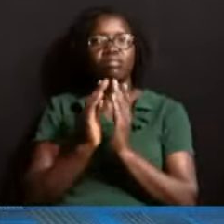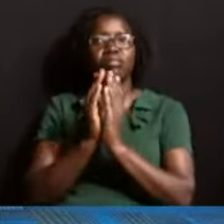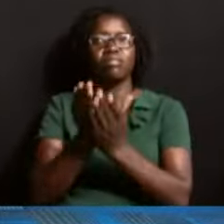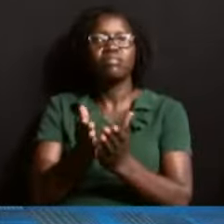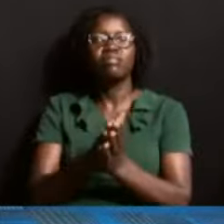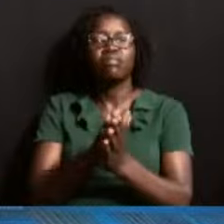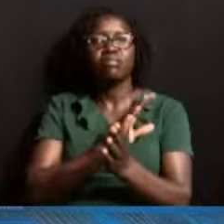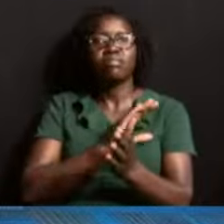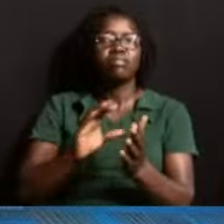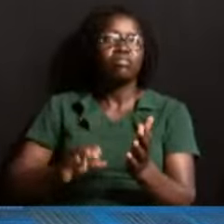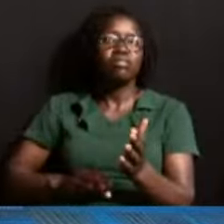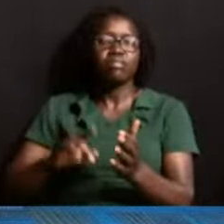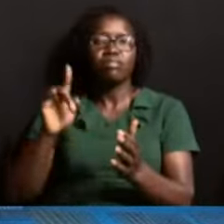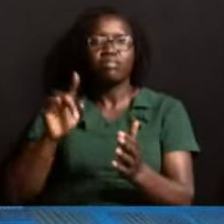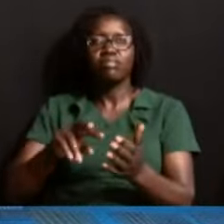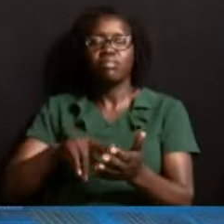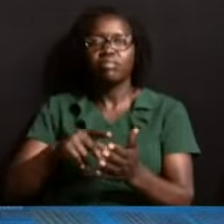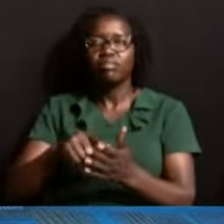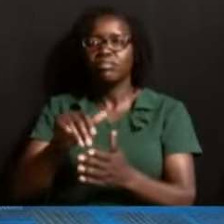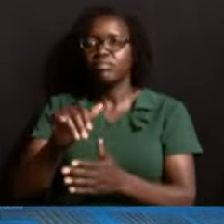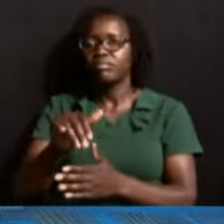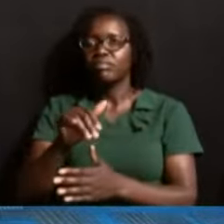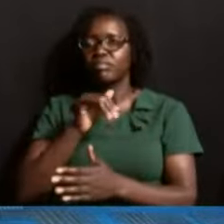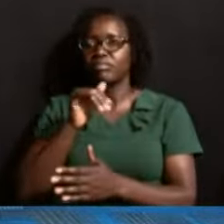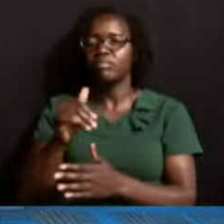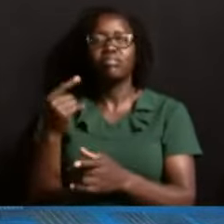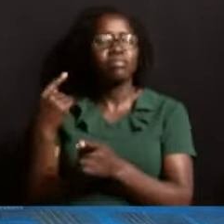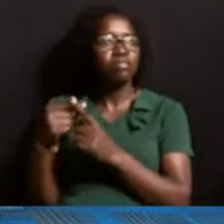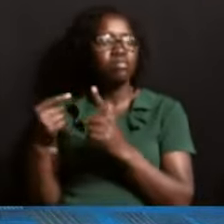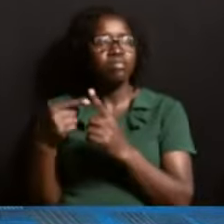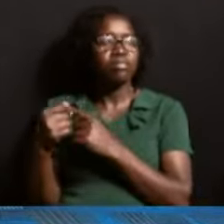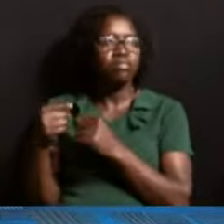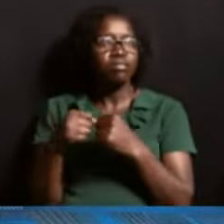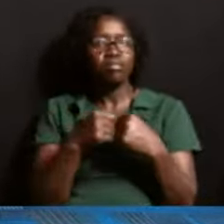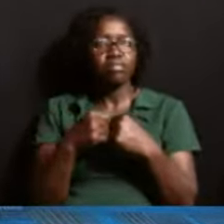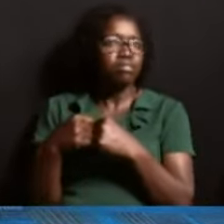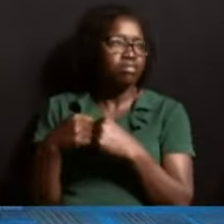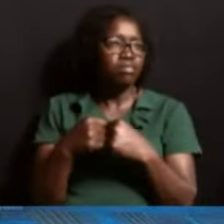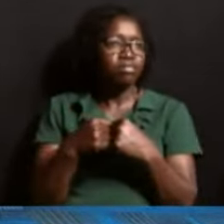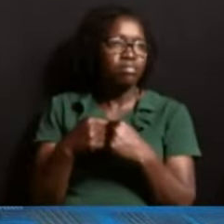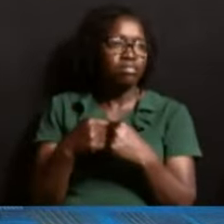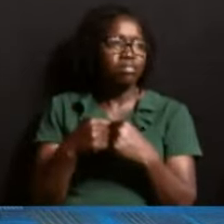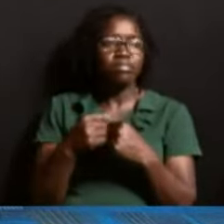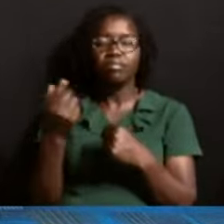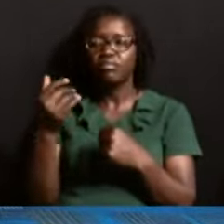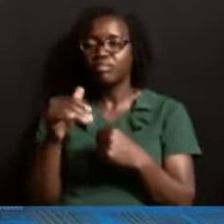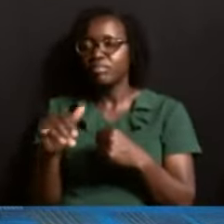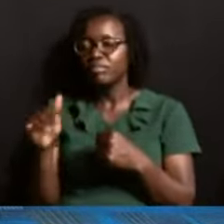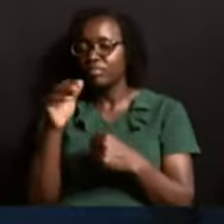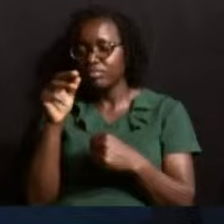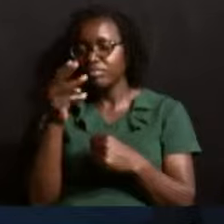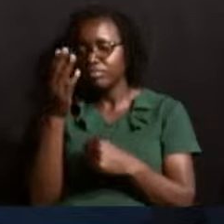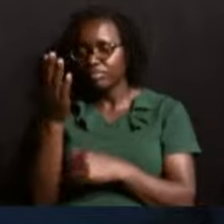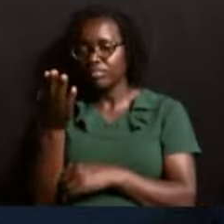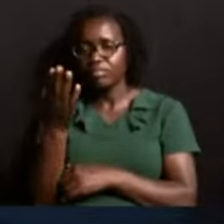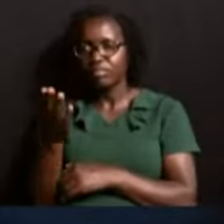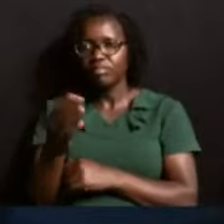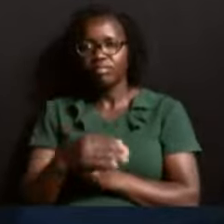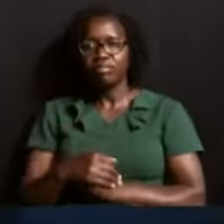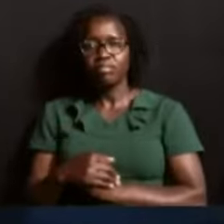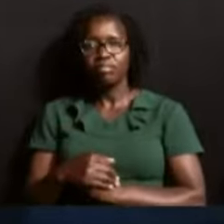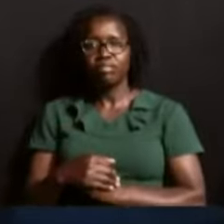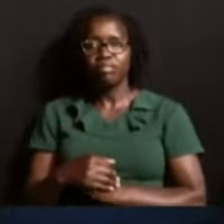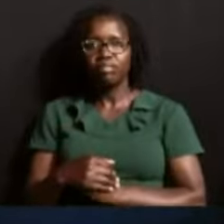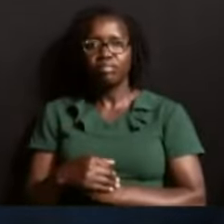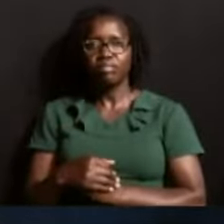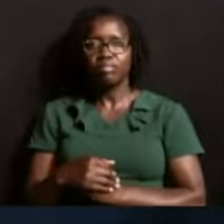Christ does not mean that we will not experience challenges. They will be there. And we